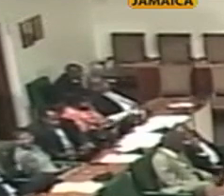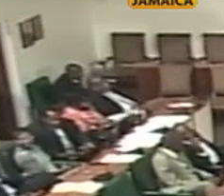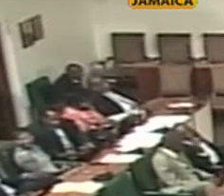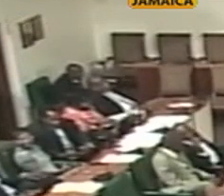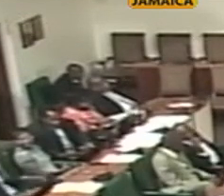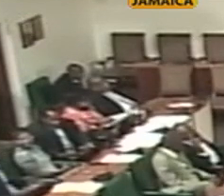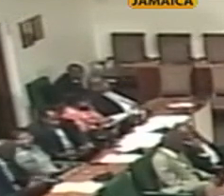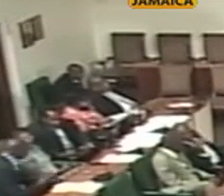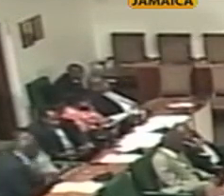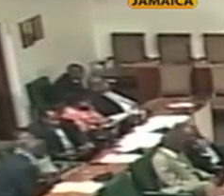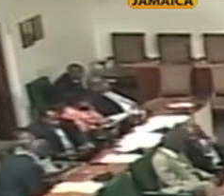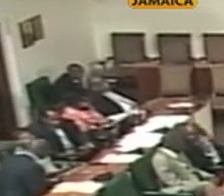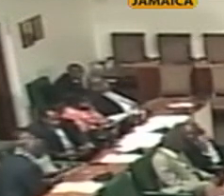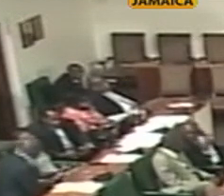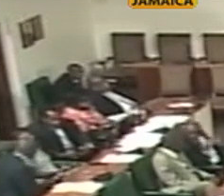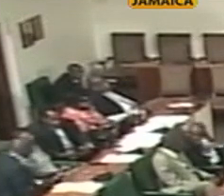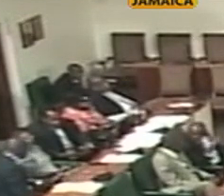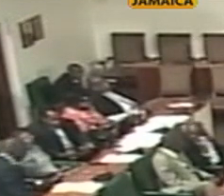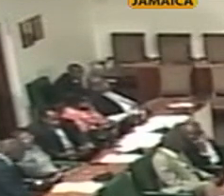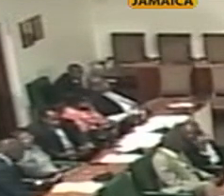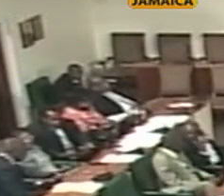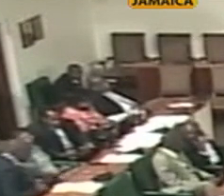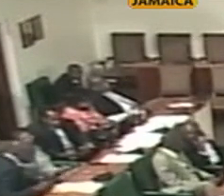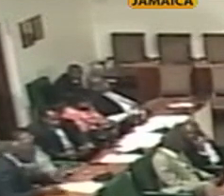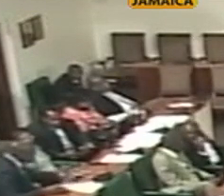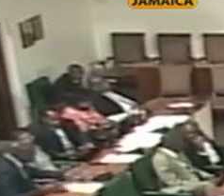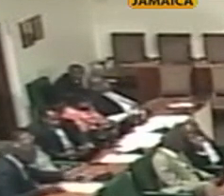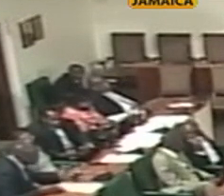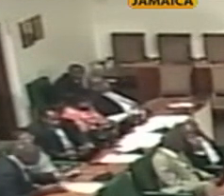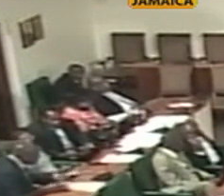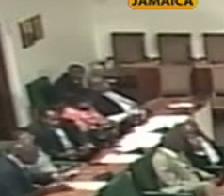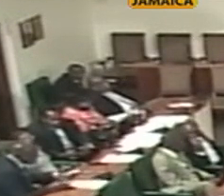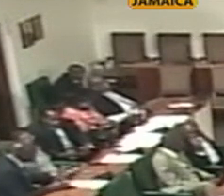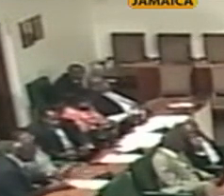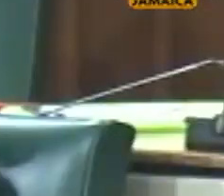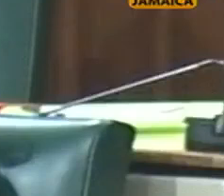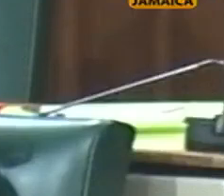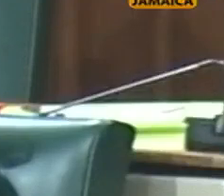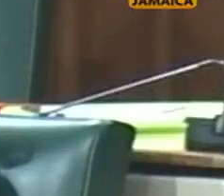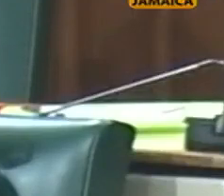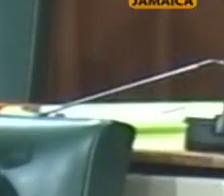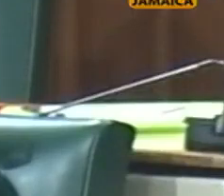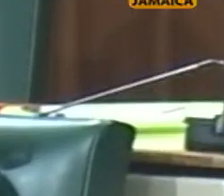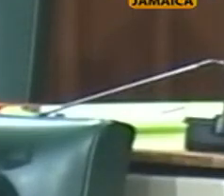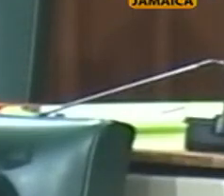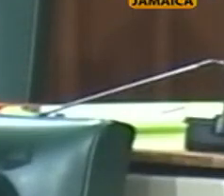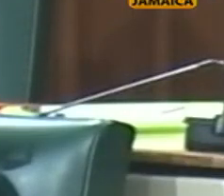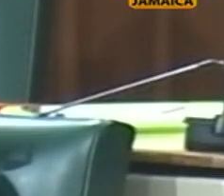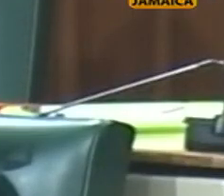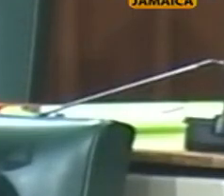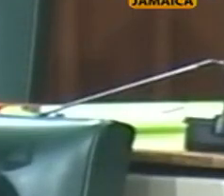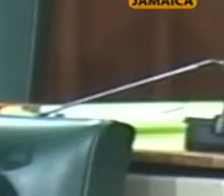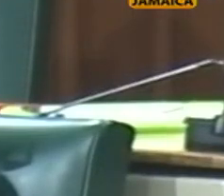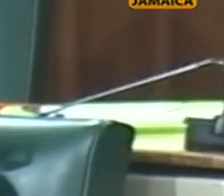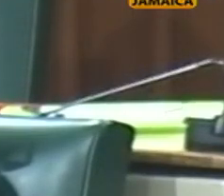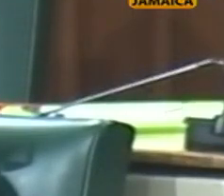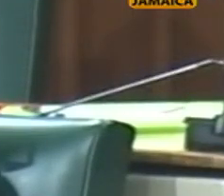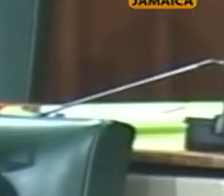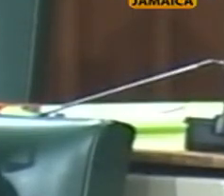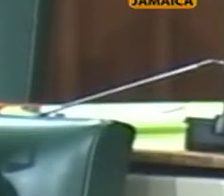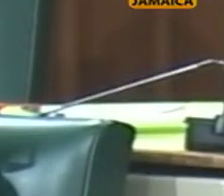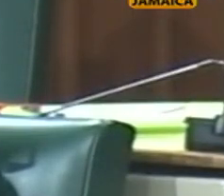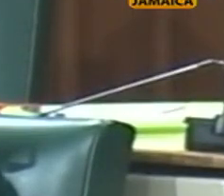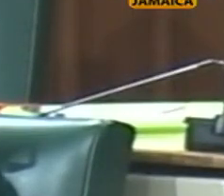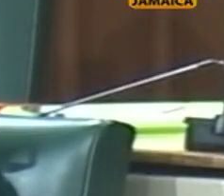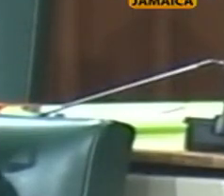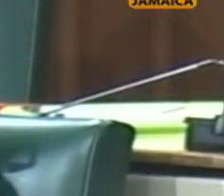competent authority of their stated inability, the reasons for the inability, and the measures taken to minimize the risk of terrorism financing